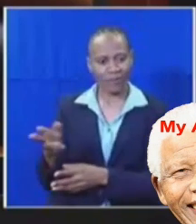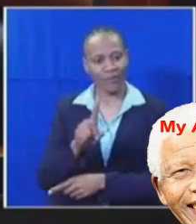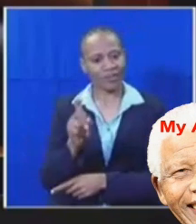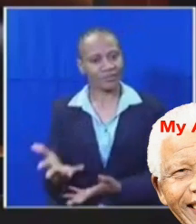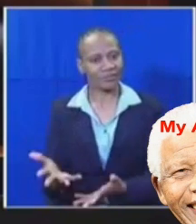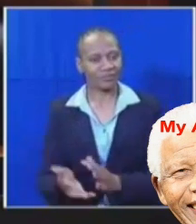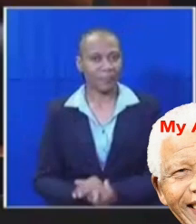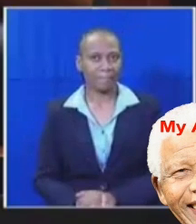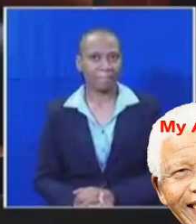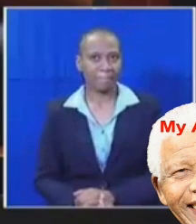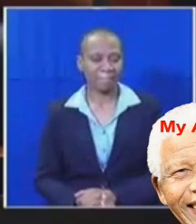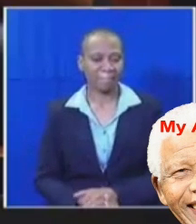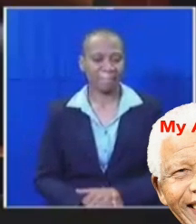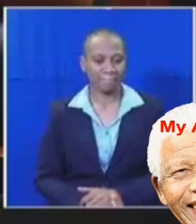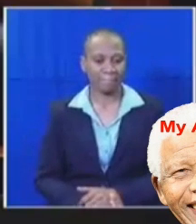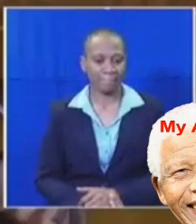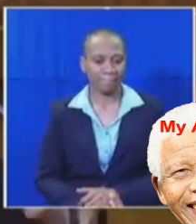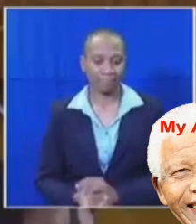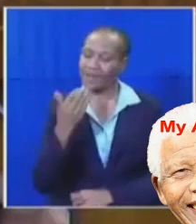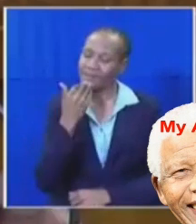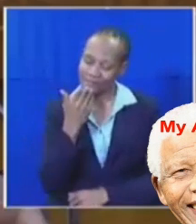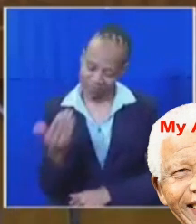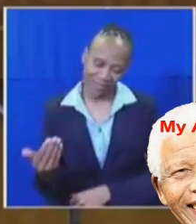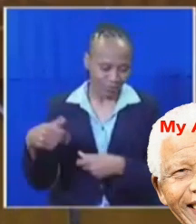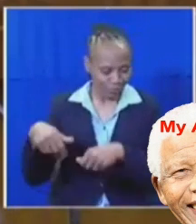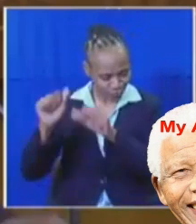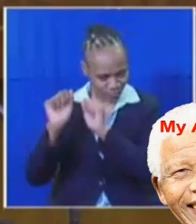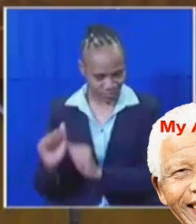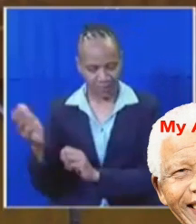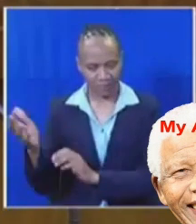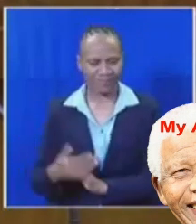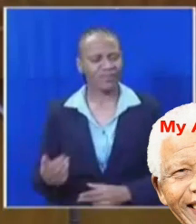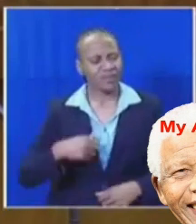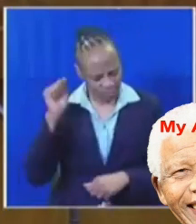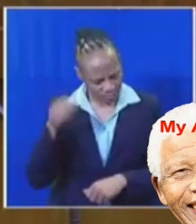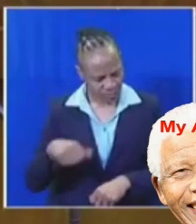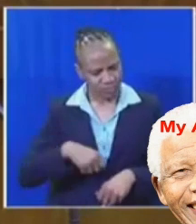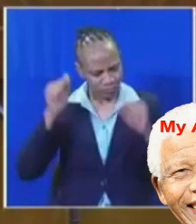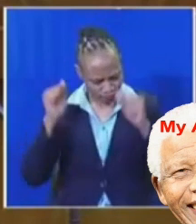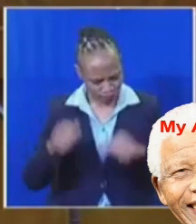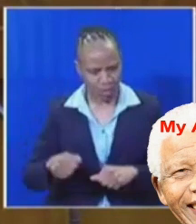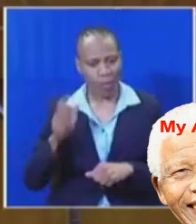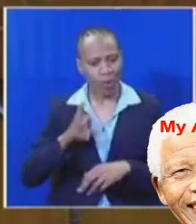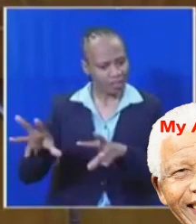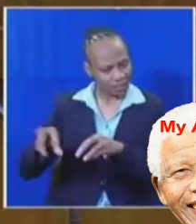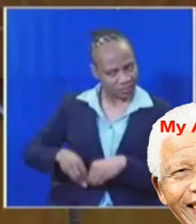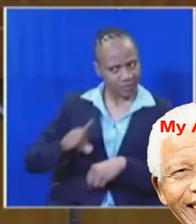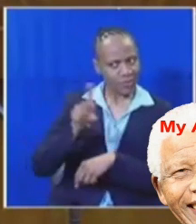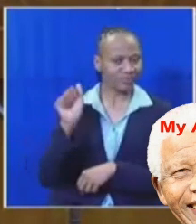question as asked? Yeah, thank you very much, Honorable Chair. I have agreed to take the answer, the